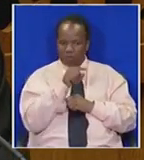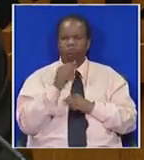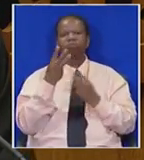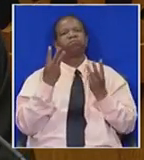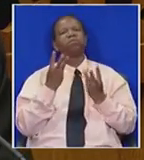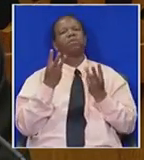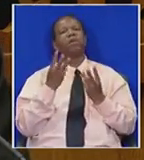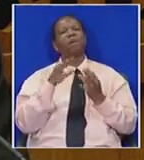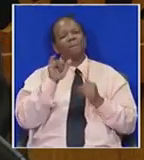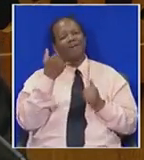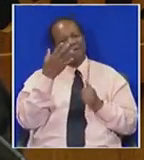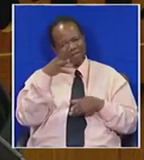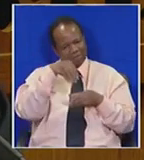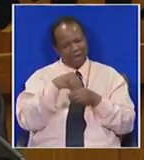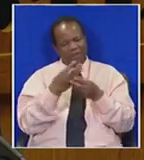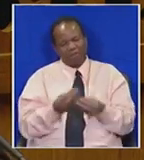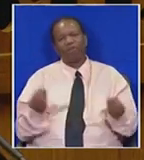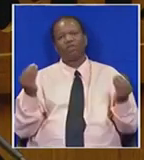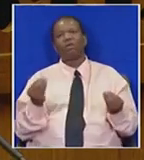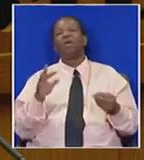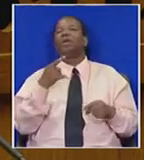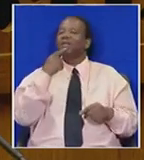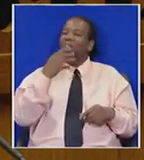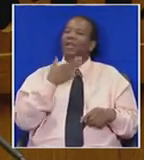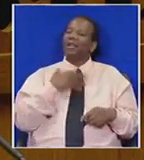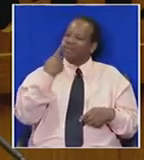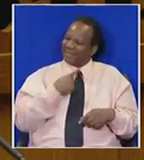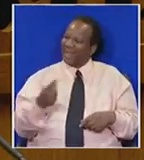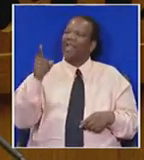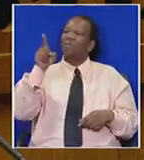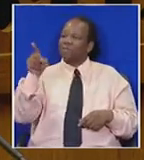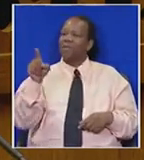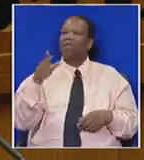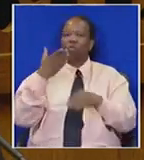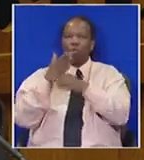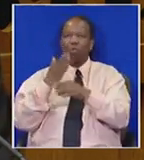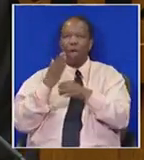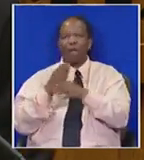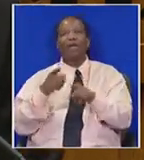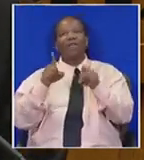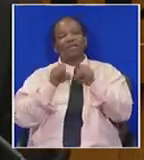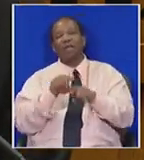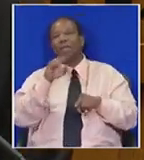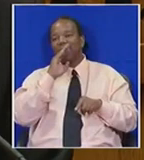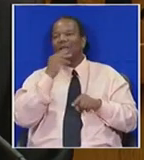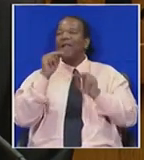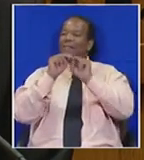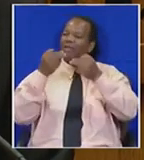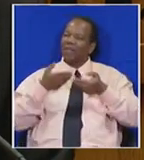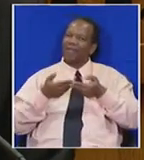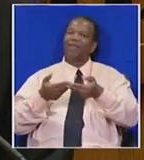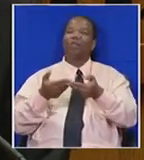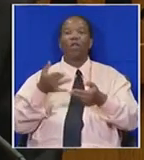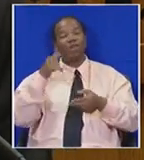solution. That Tuma Mina becomes widely subscribed as a call to national service by those who love